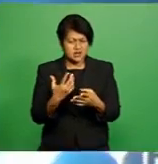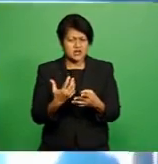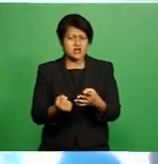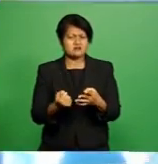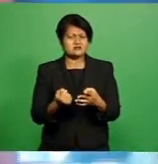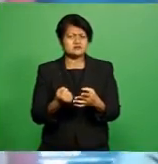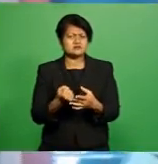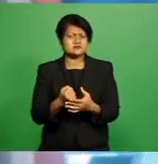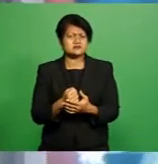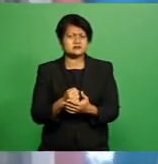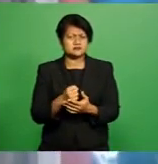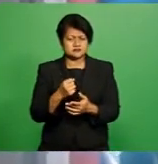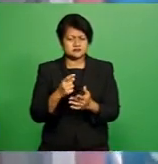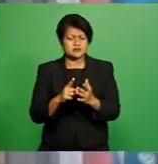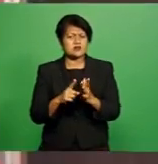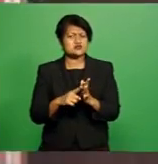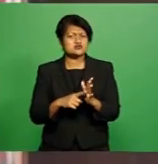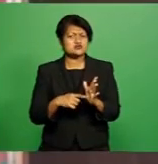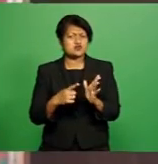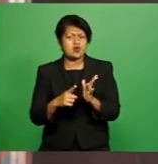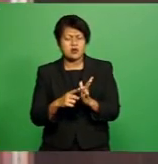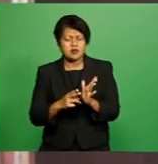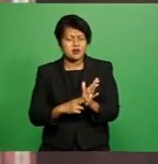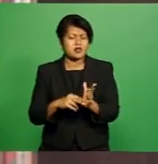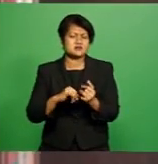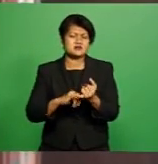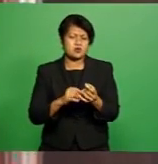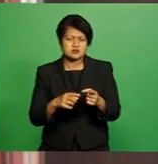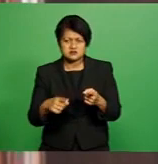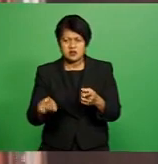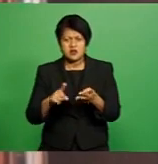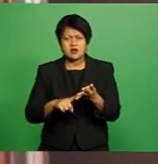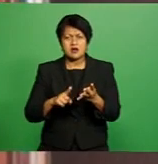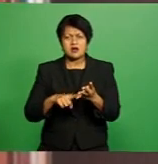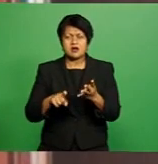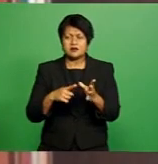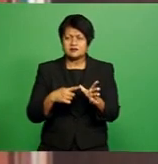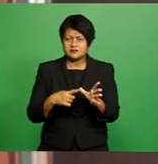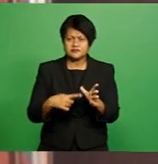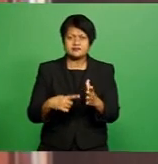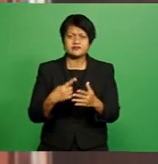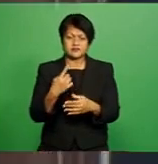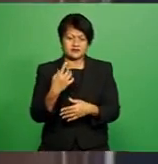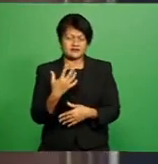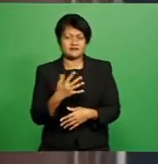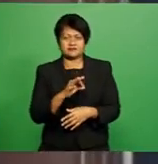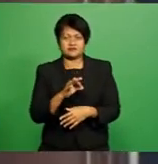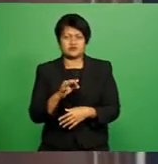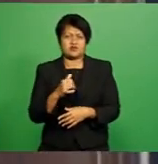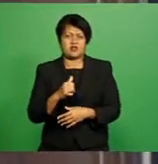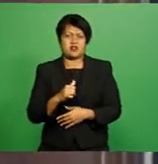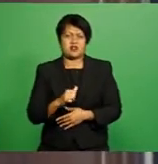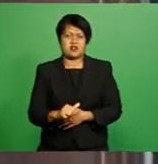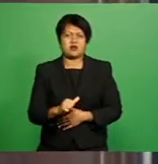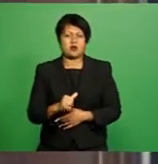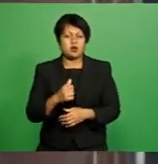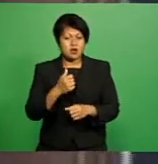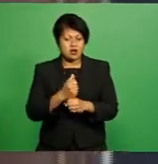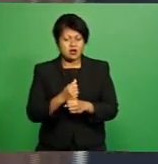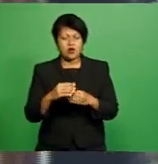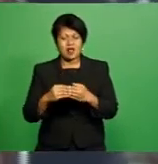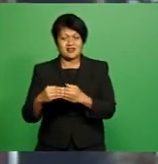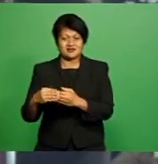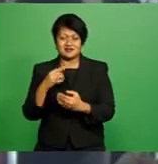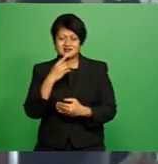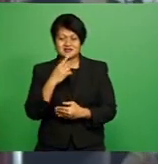Ratu Chone Mataitini, Sakusa Kaitani, Manoa Kamikamida, and Chone Tuisawao. Ngaboka says